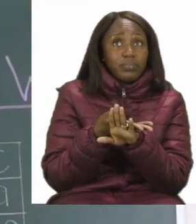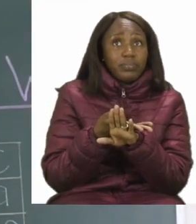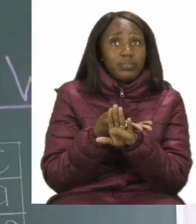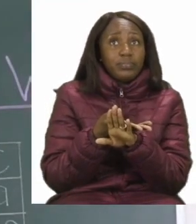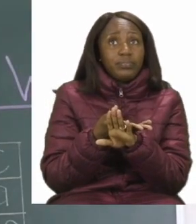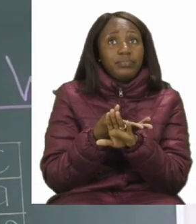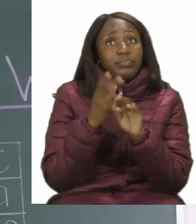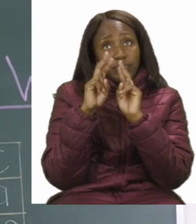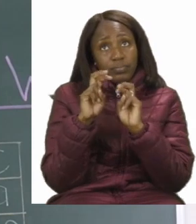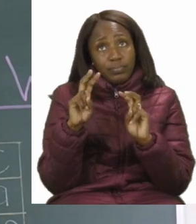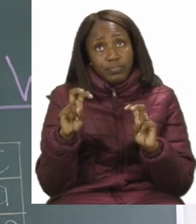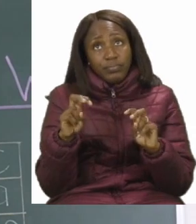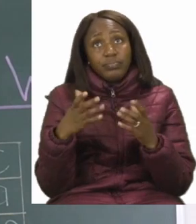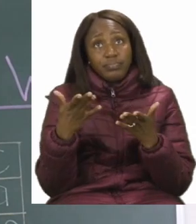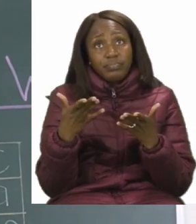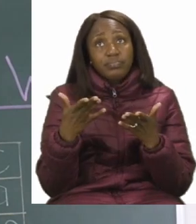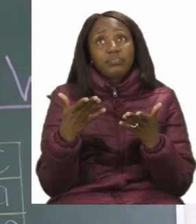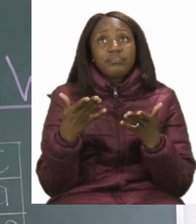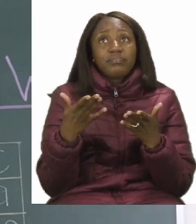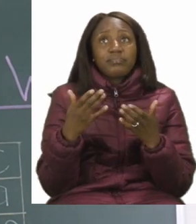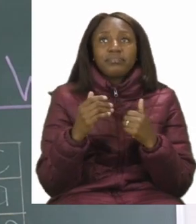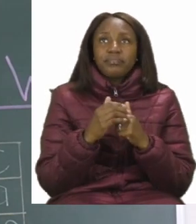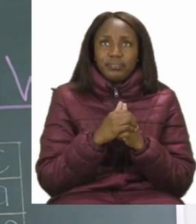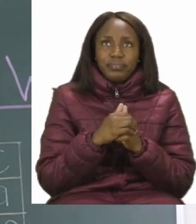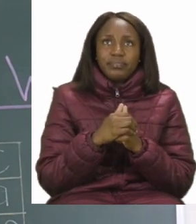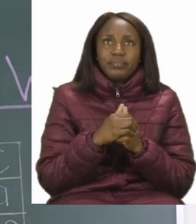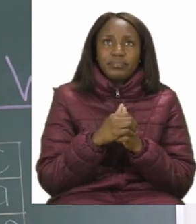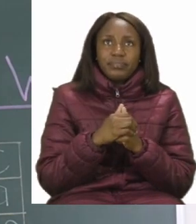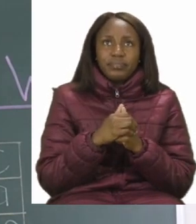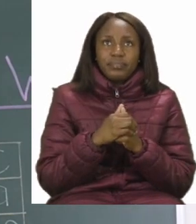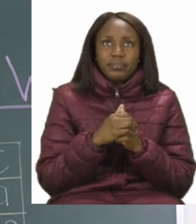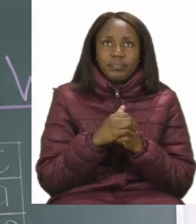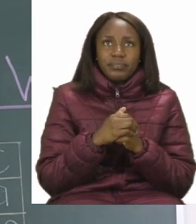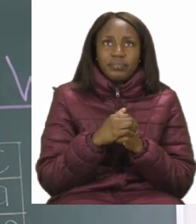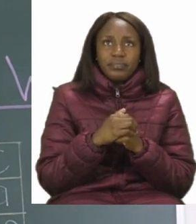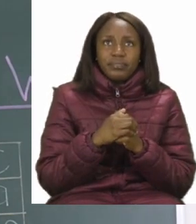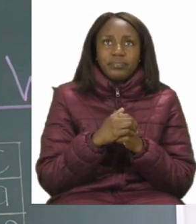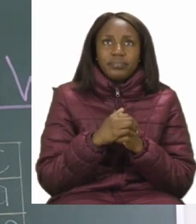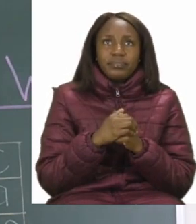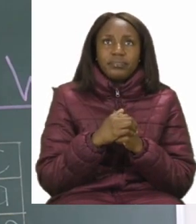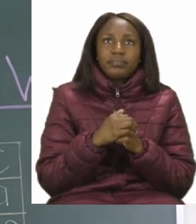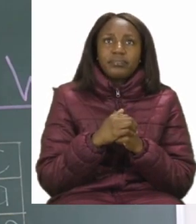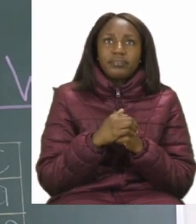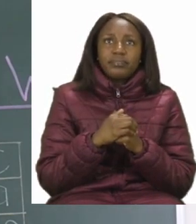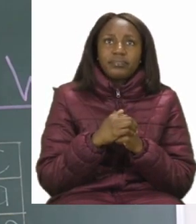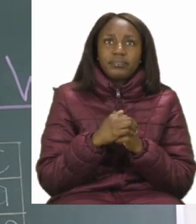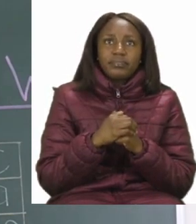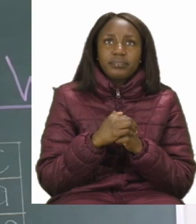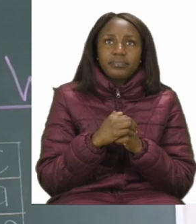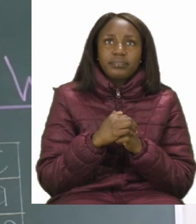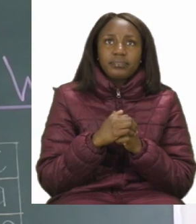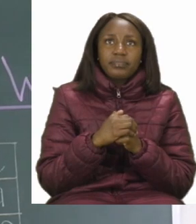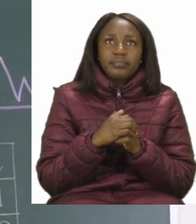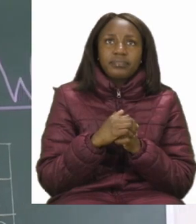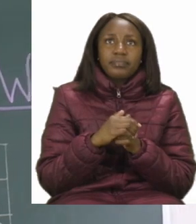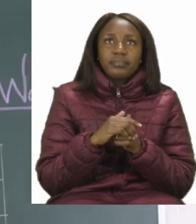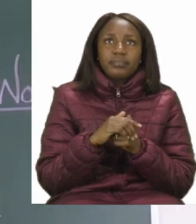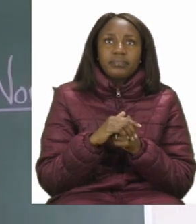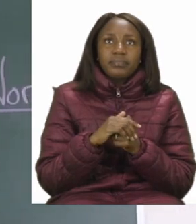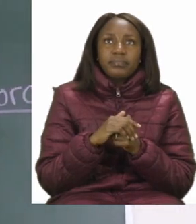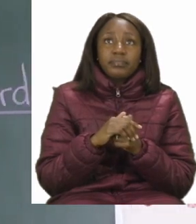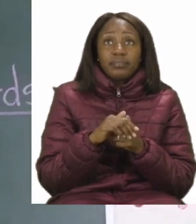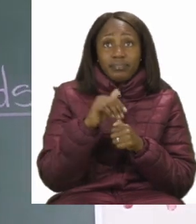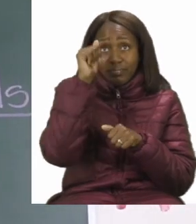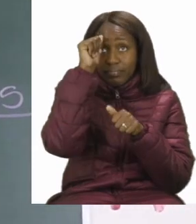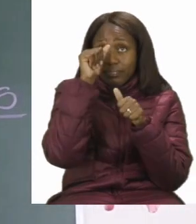and you are going to help me to find some of the words given to you in the list. Okay, now remember